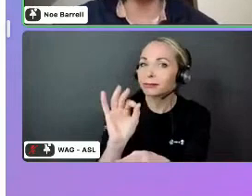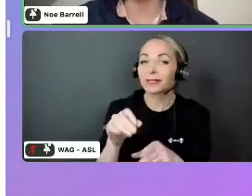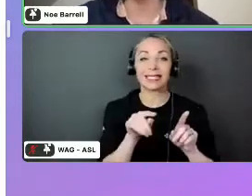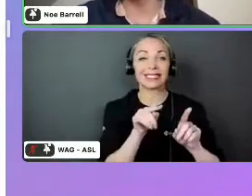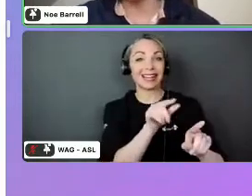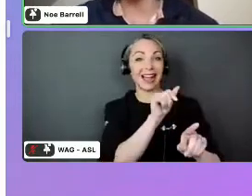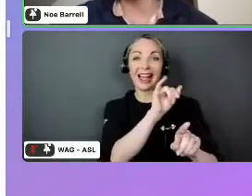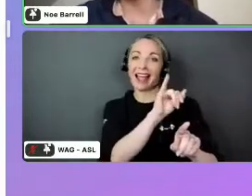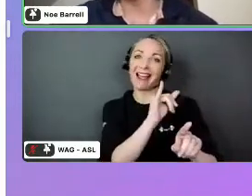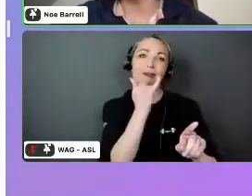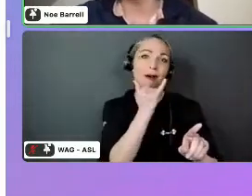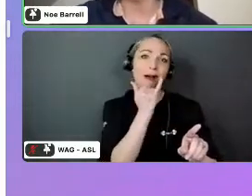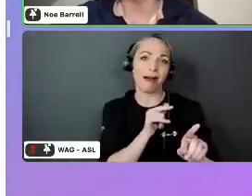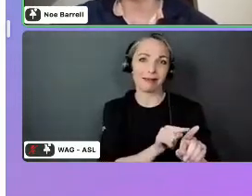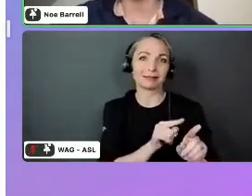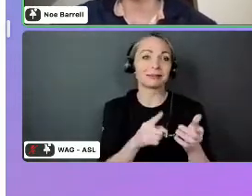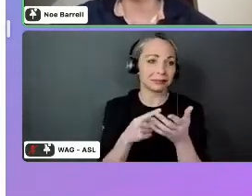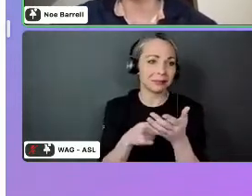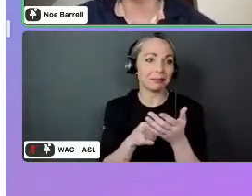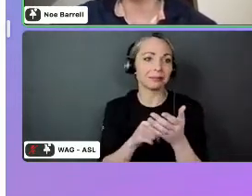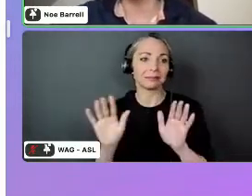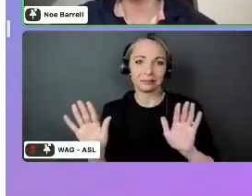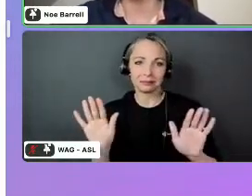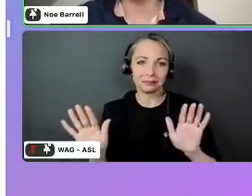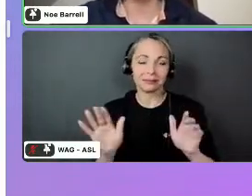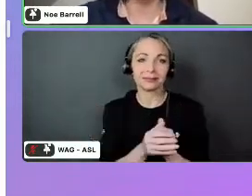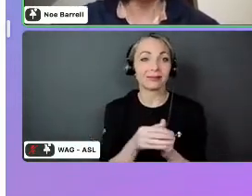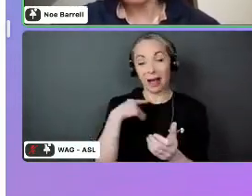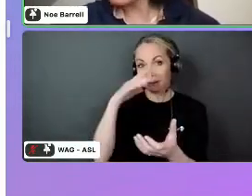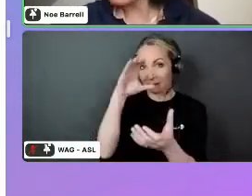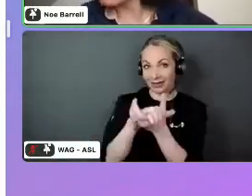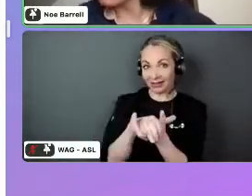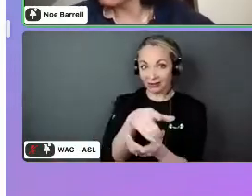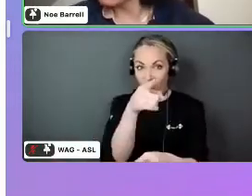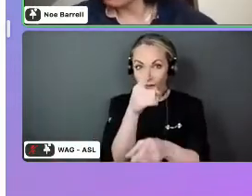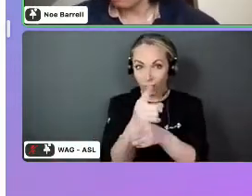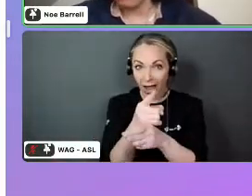this case, menu item is probably the most correct markup.